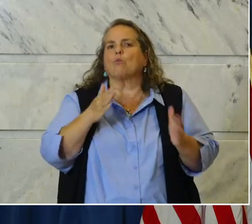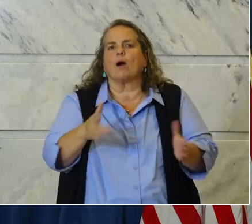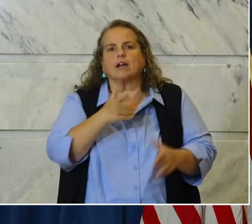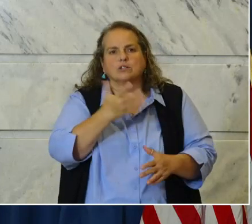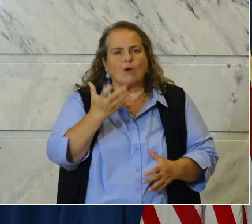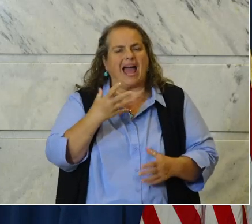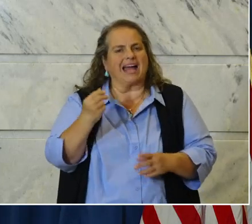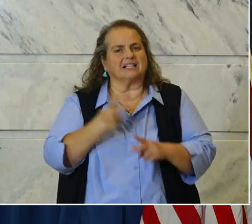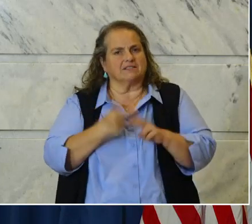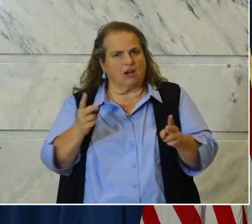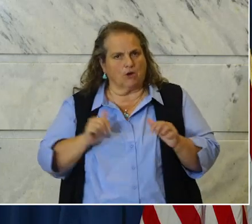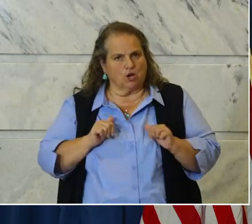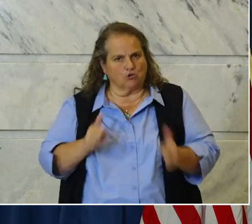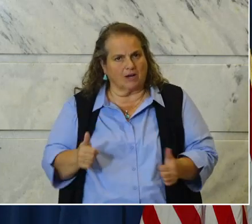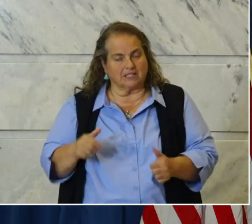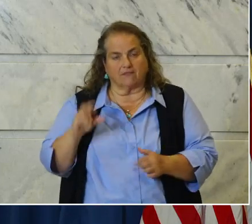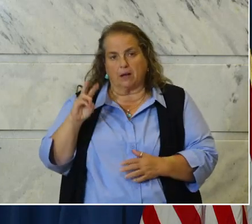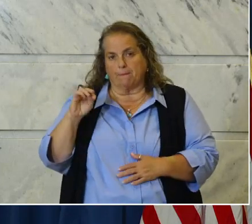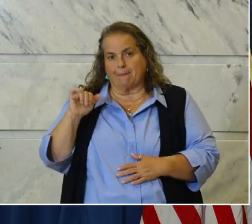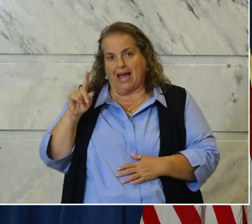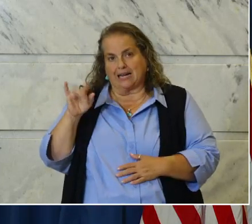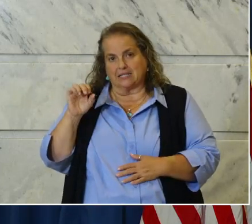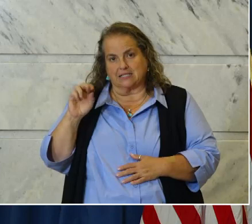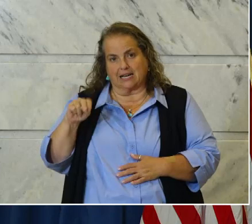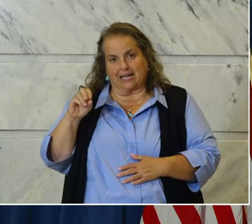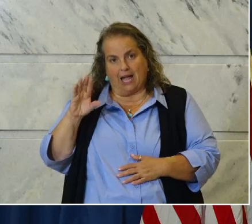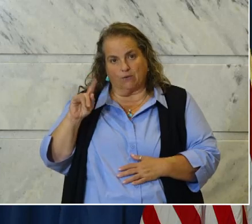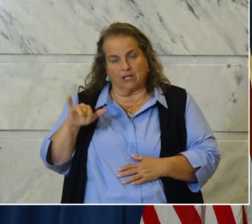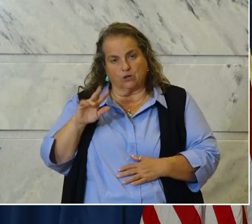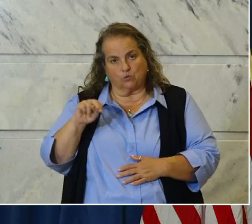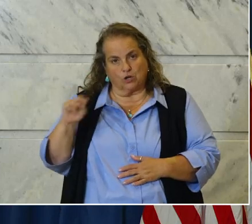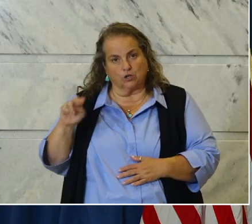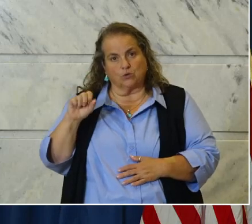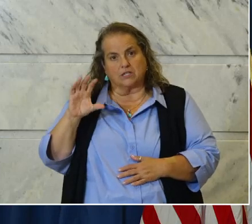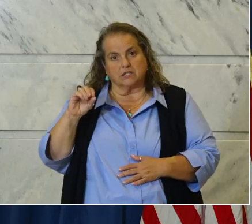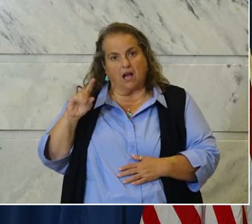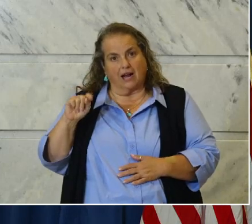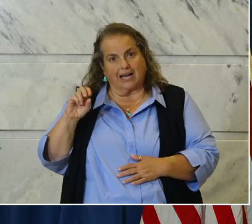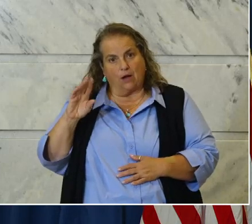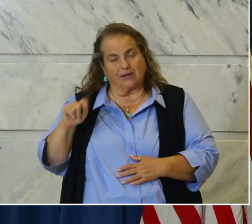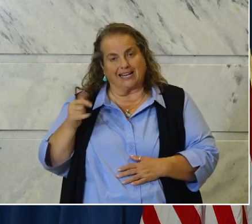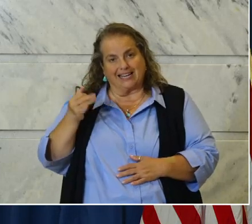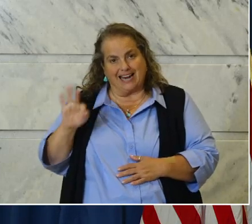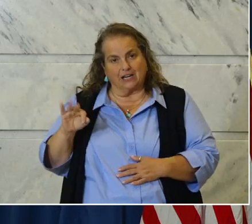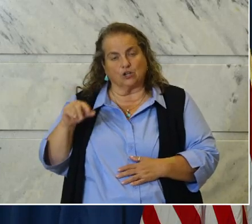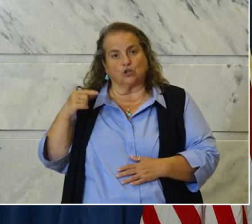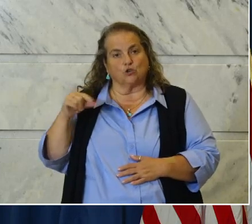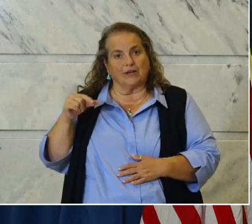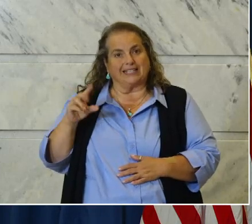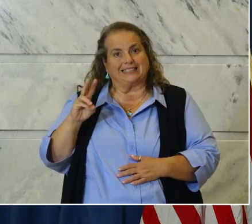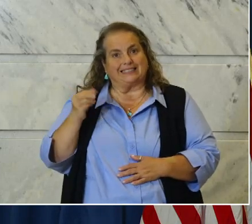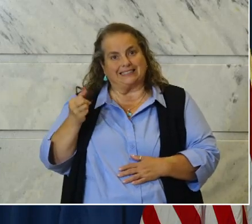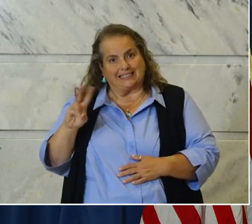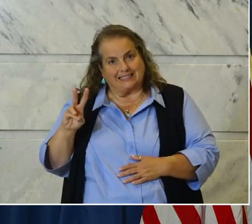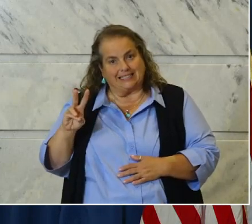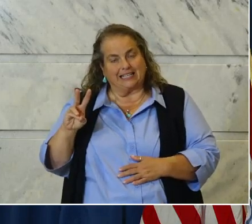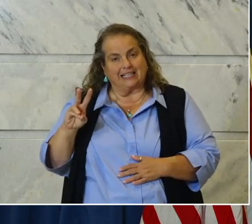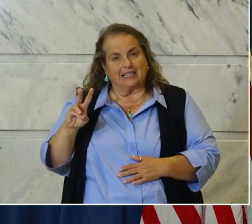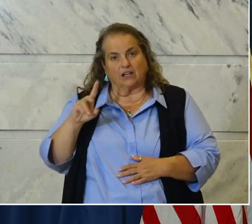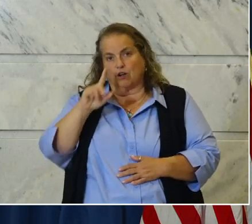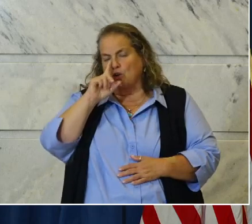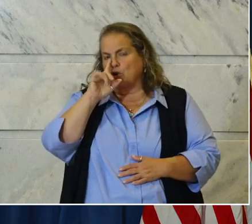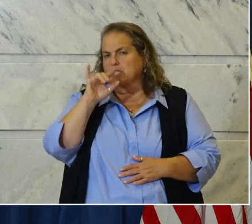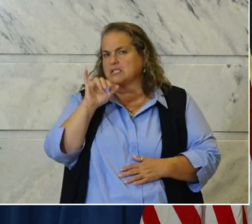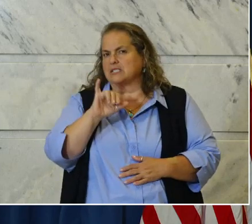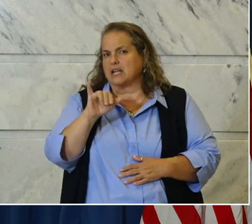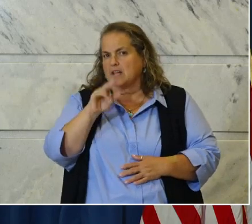aggressive. Madison County, 22. Scott County, 19. Greene, 16. It looks like